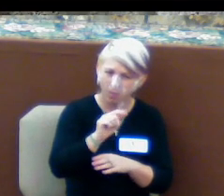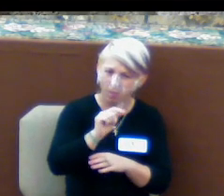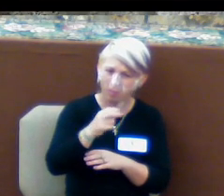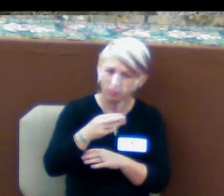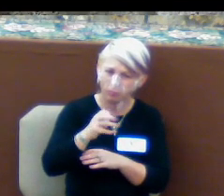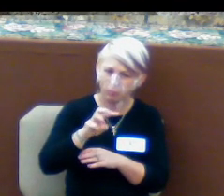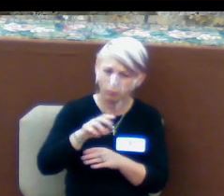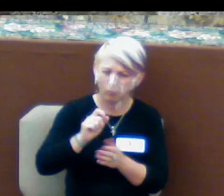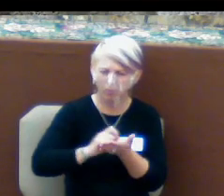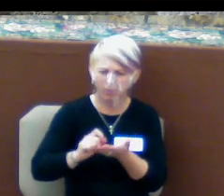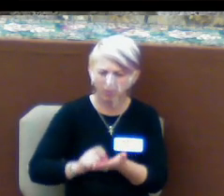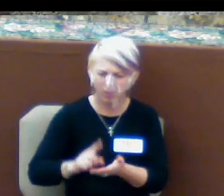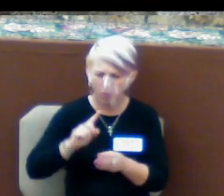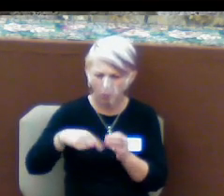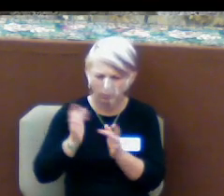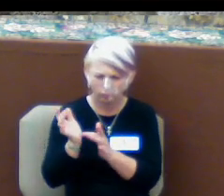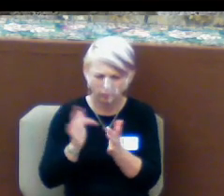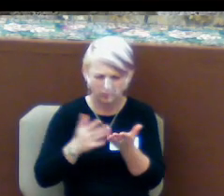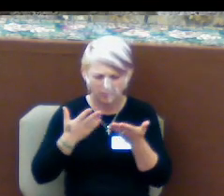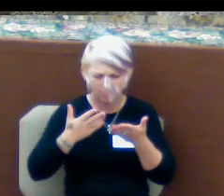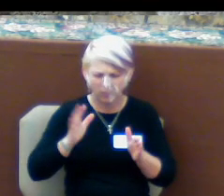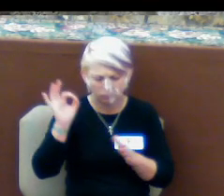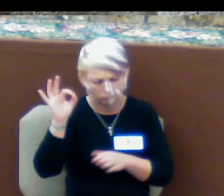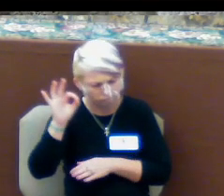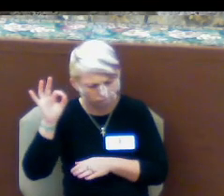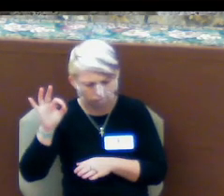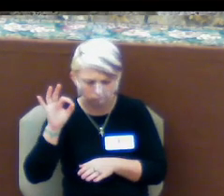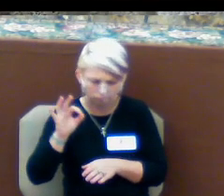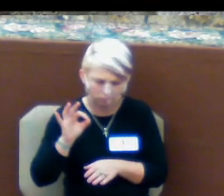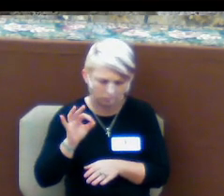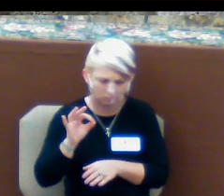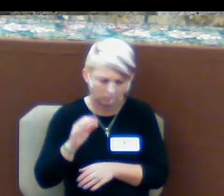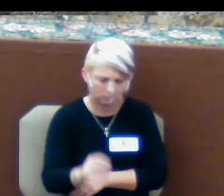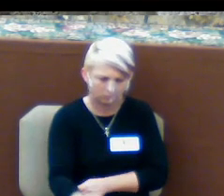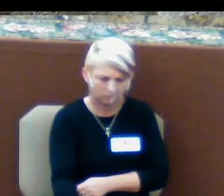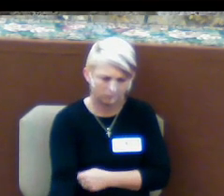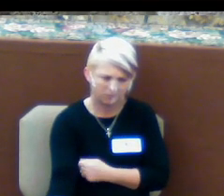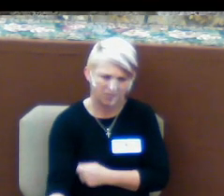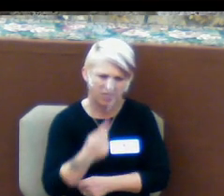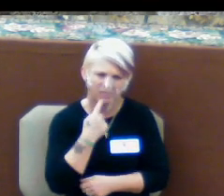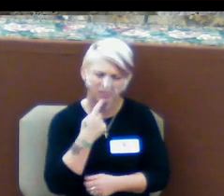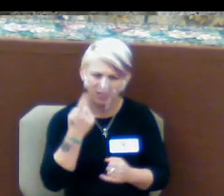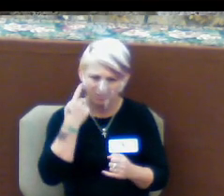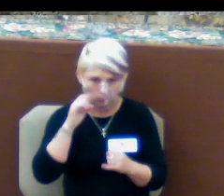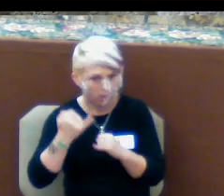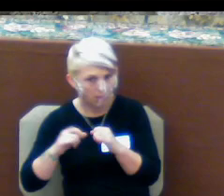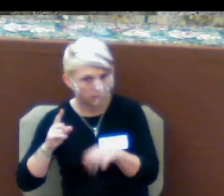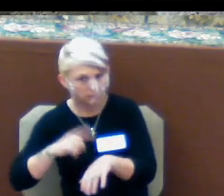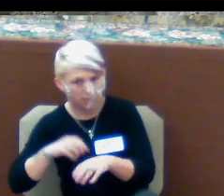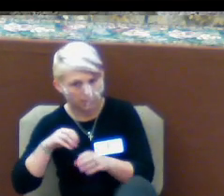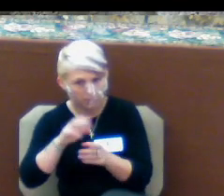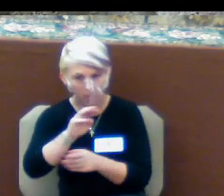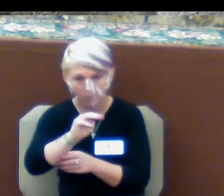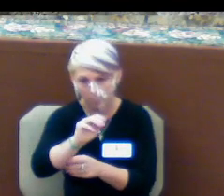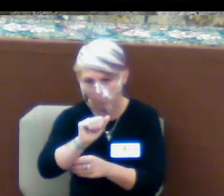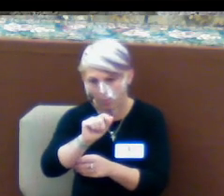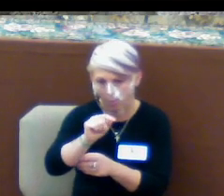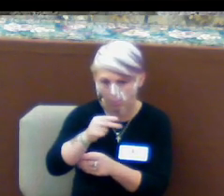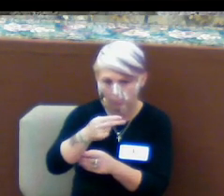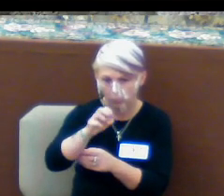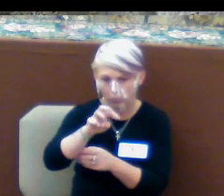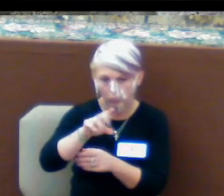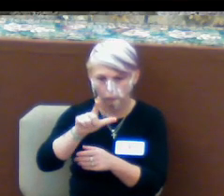writes, "When Jesus had finished all these sayings," he says it for the last time in Matthew 26,